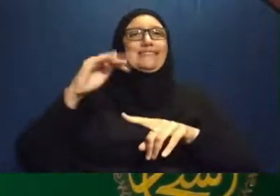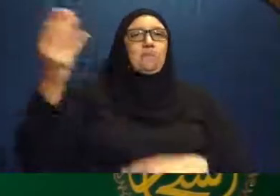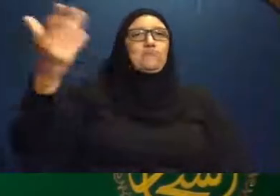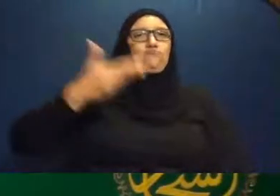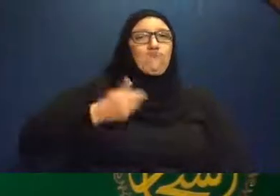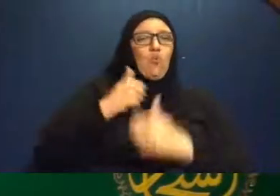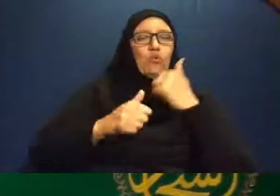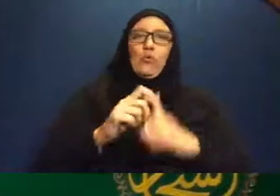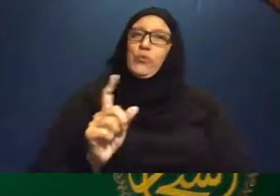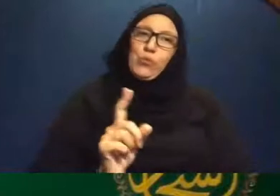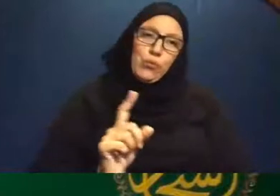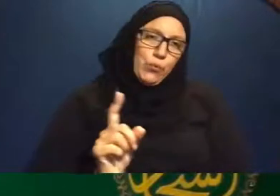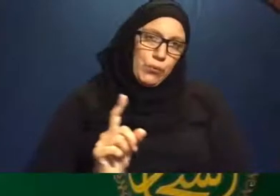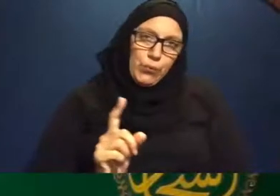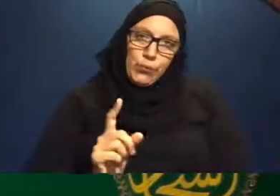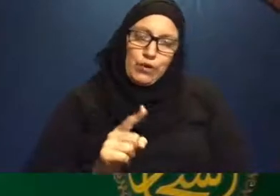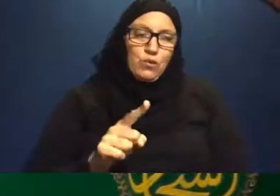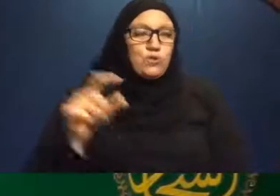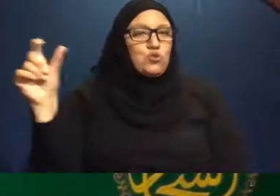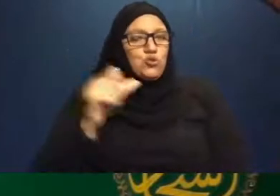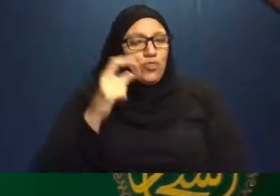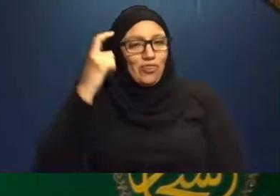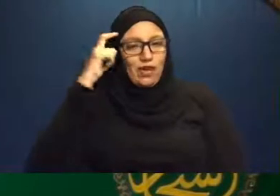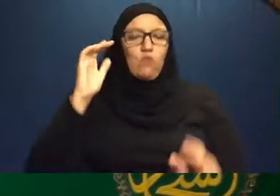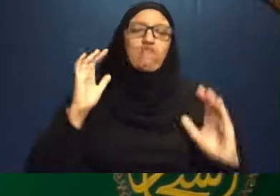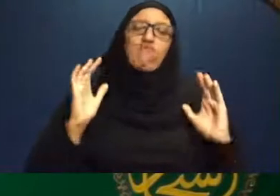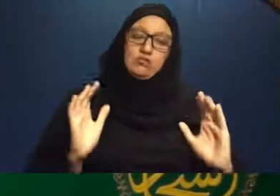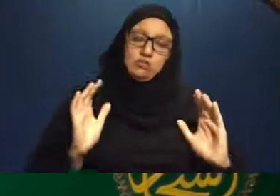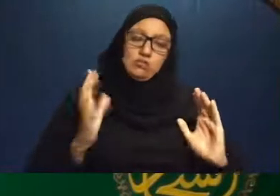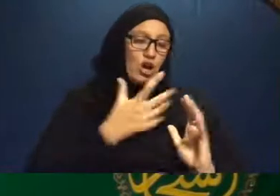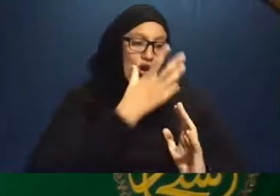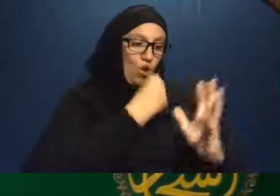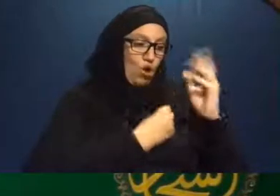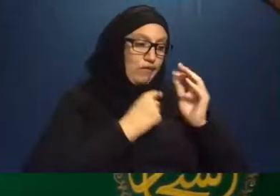Brothers, sisters, your concern should be, how can I maintain it